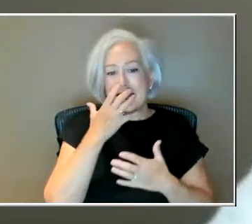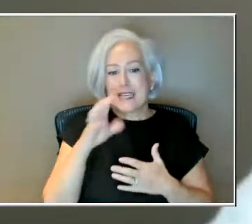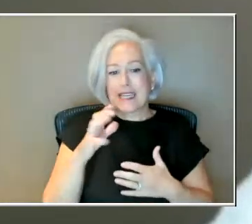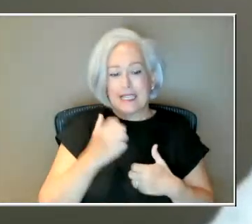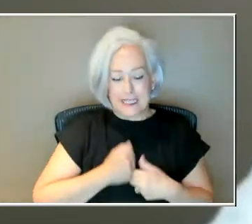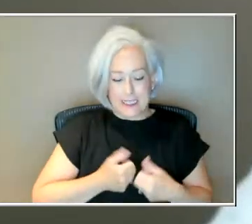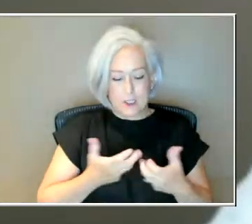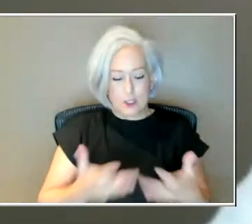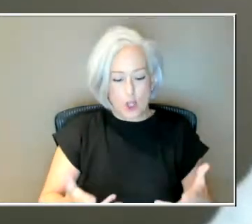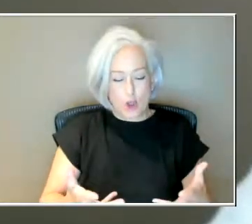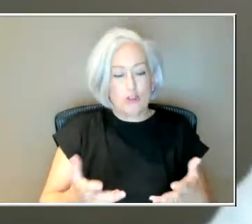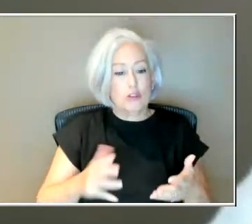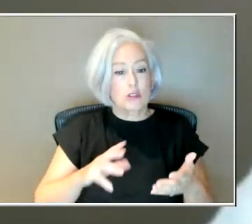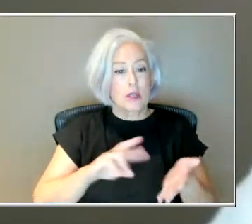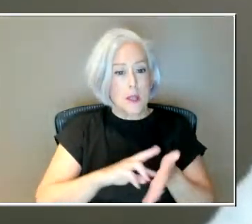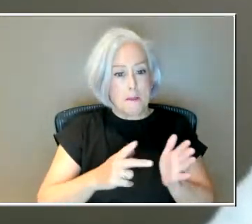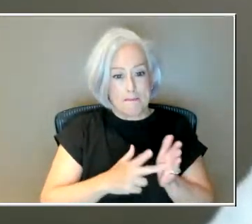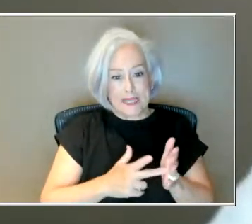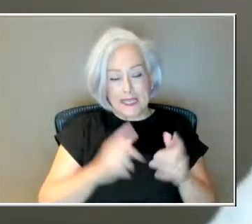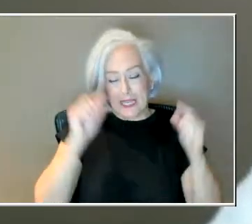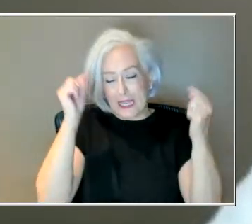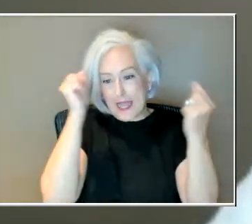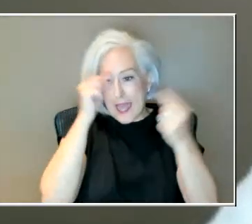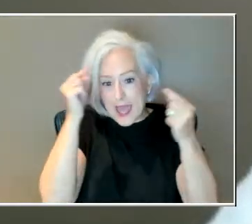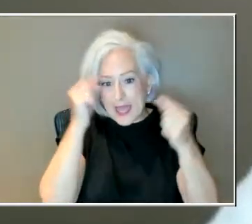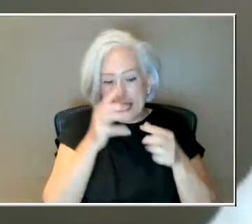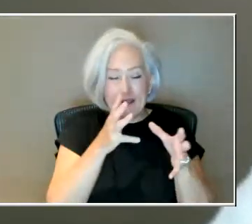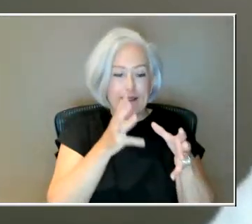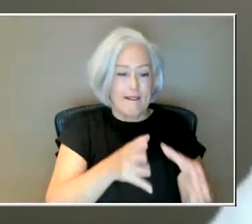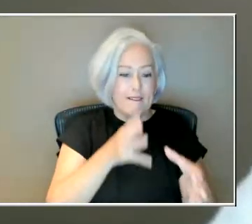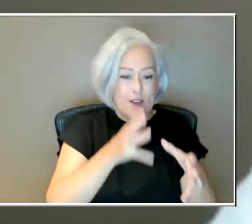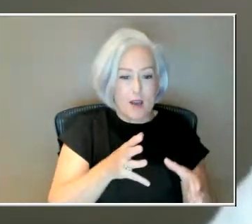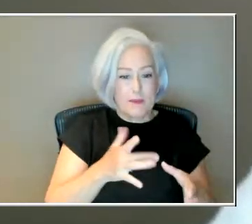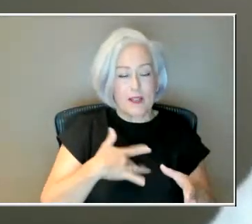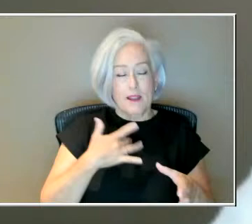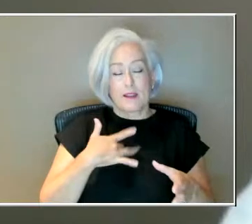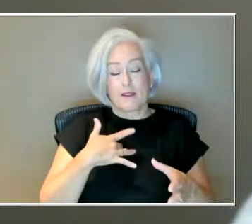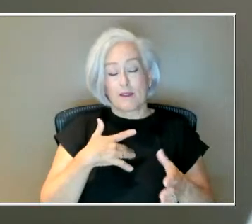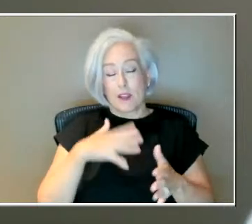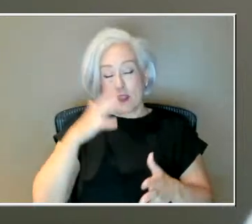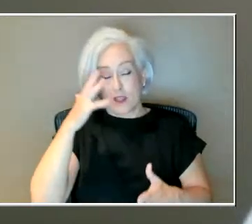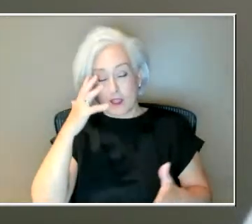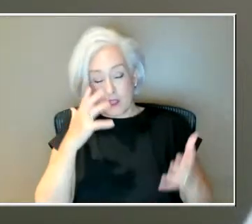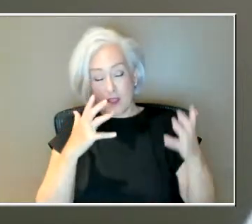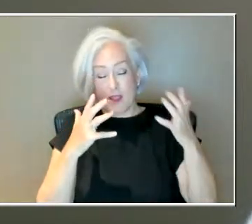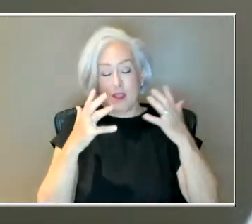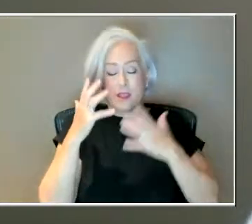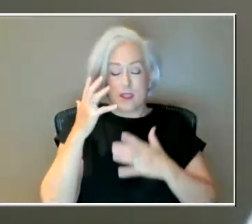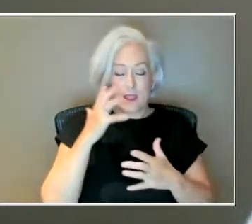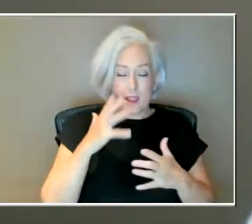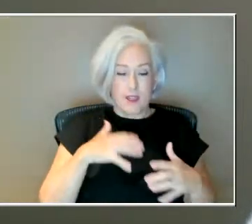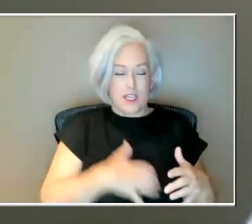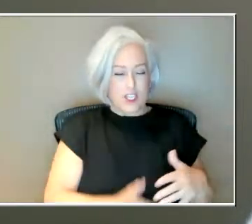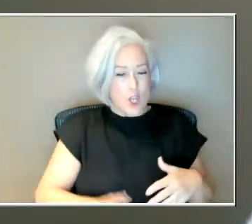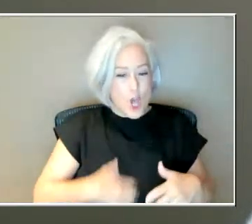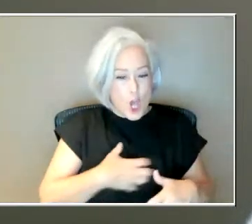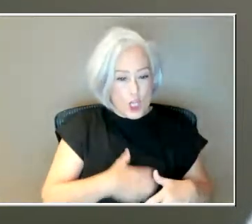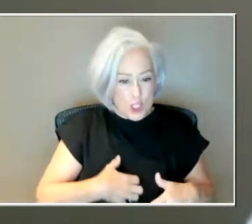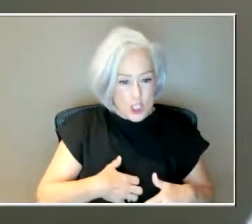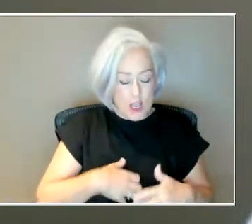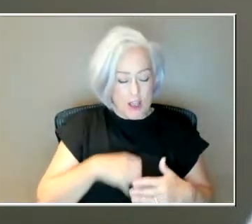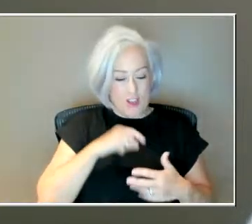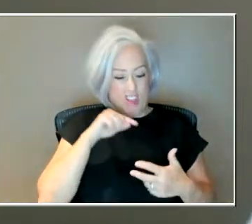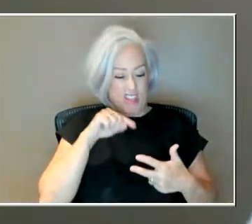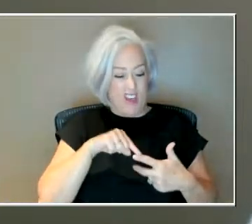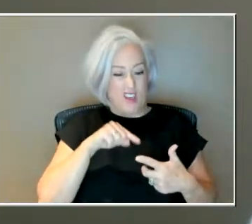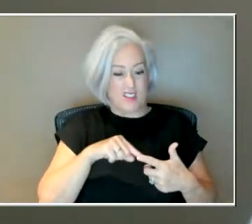as nausea, headache, vomiting, feeling faint or dizzy, lightheadedness. All of those symptoms are of heat